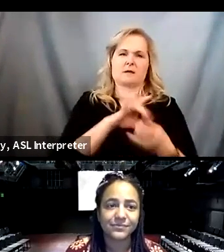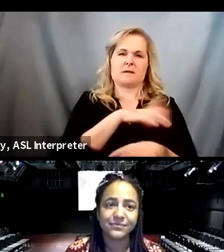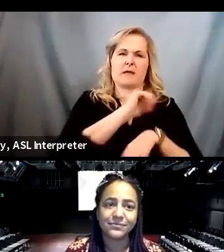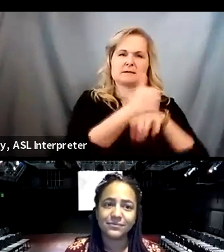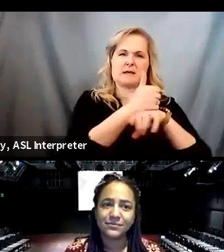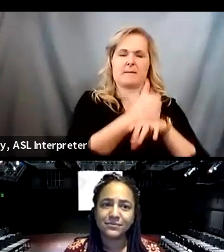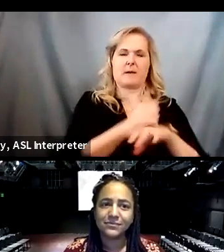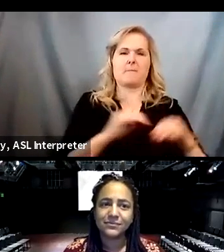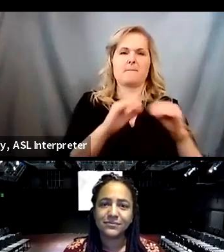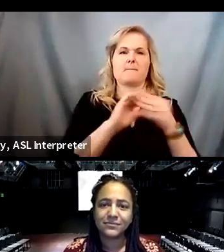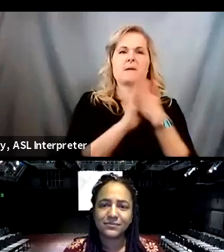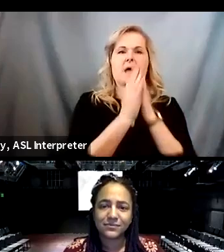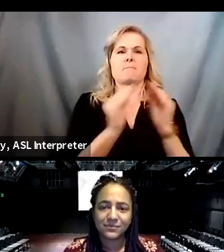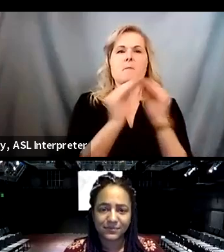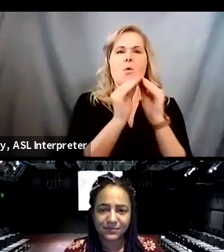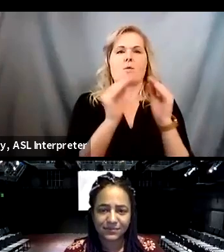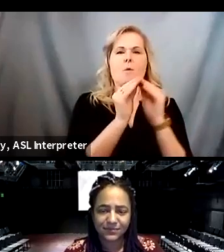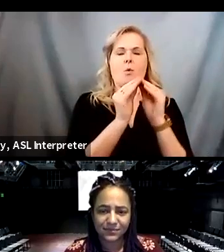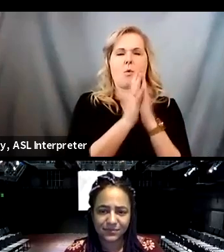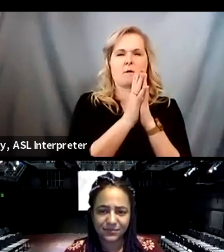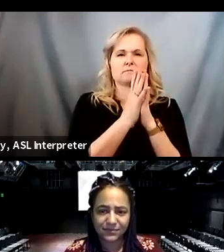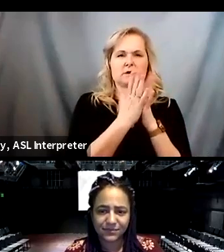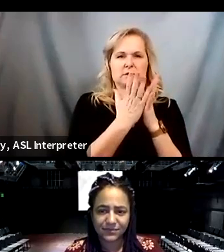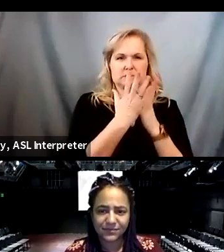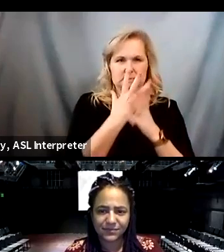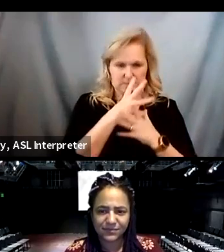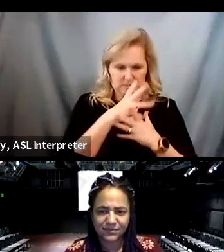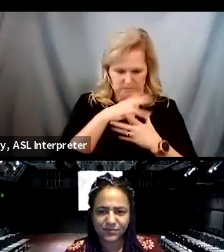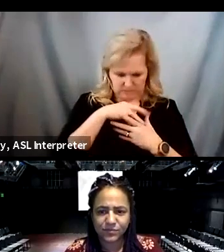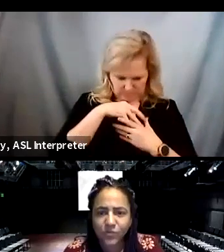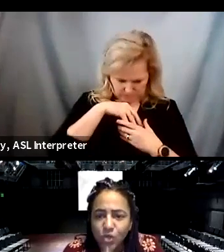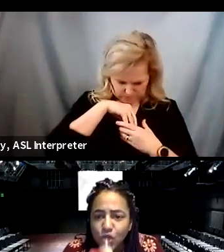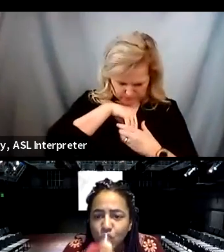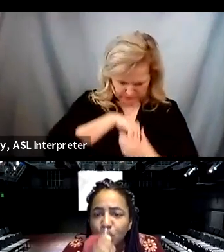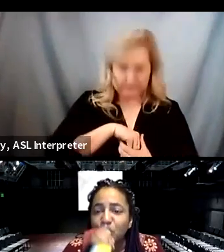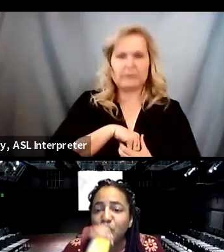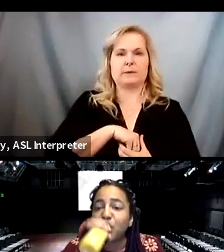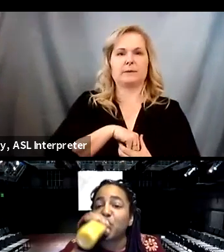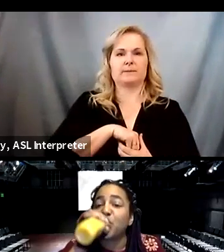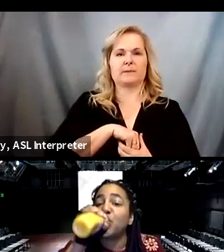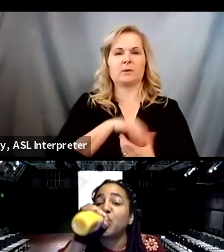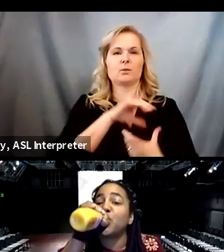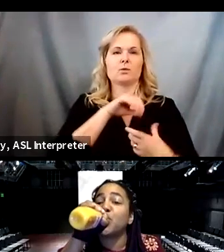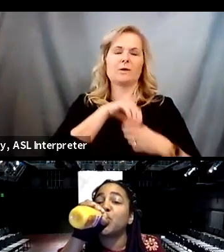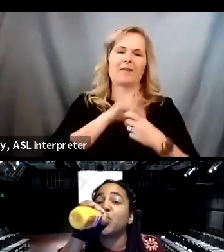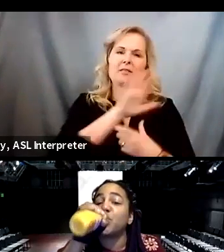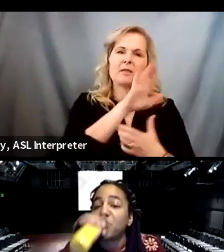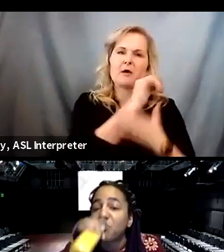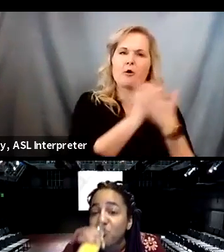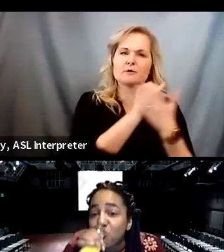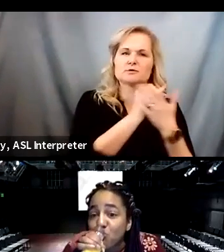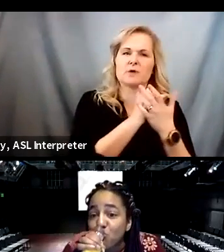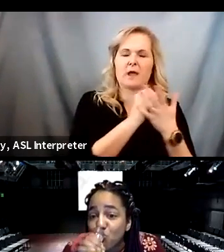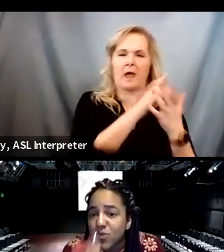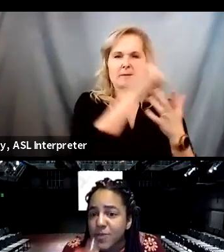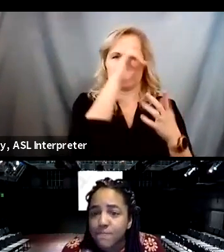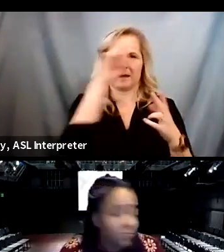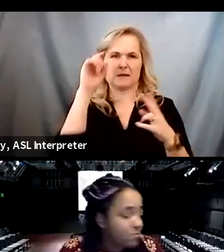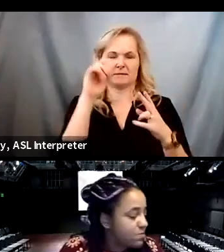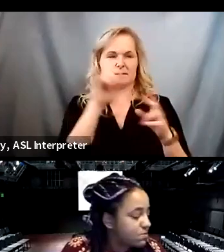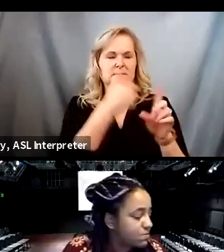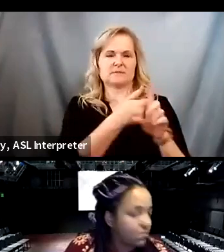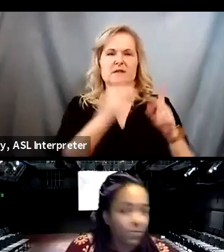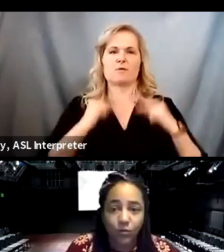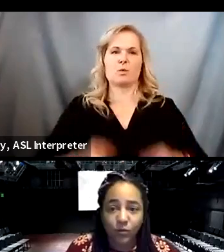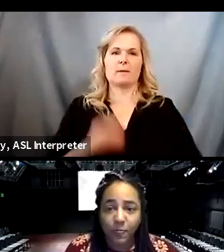deep as artists in their artistry and as humans. So it's just at